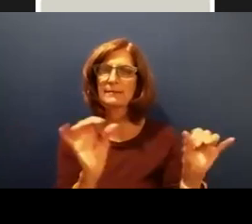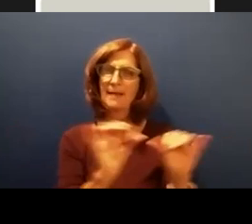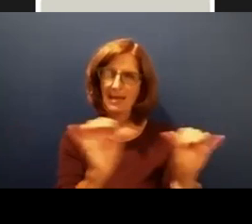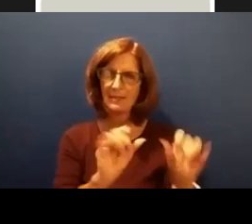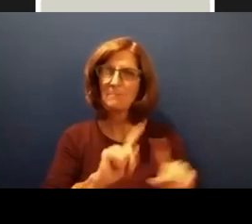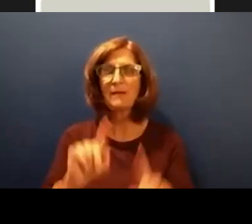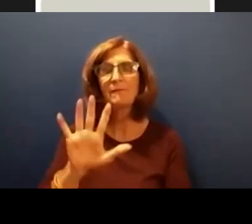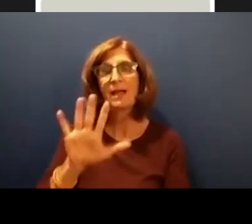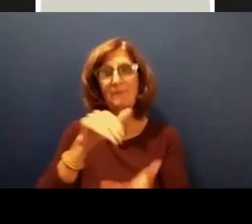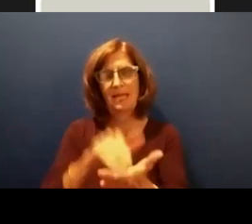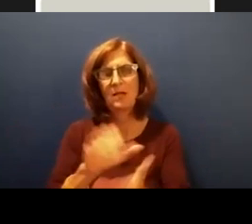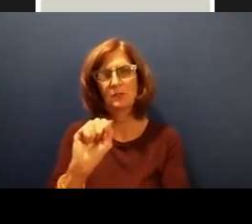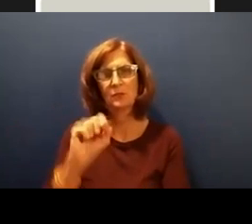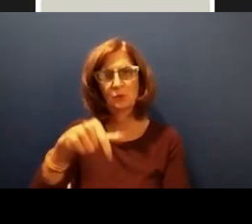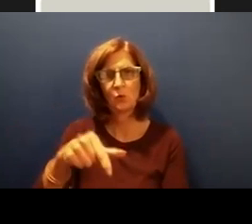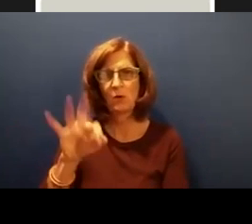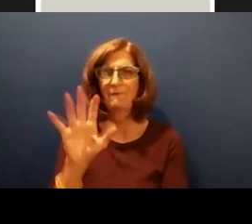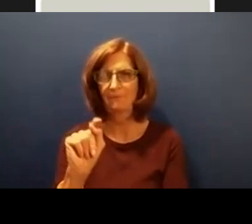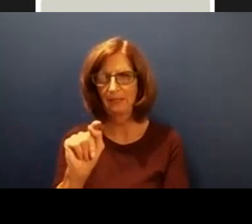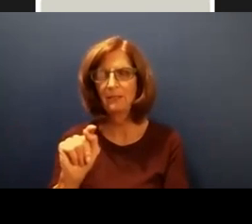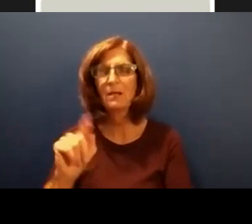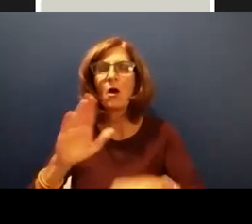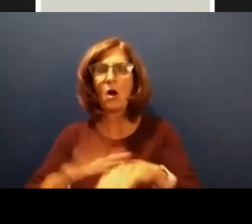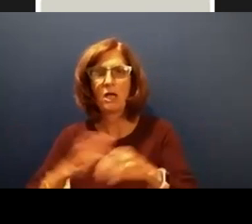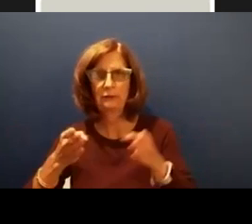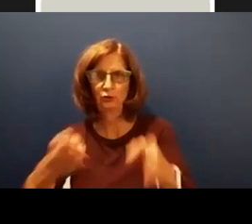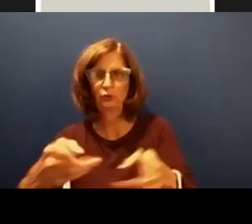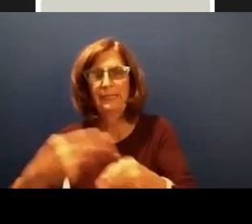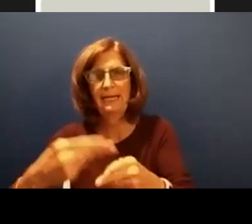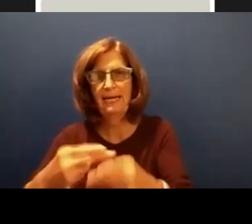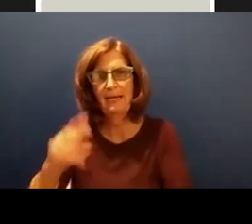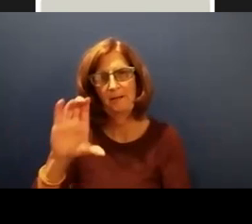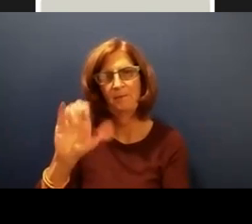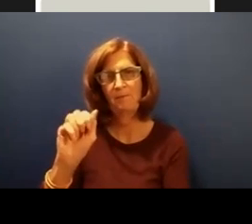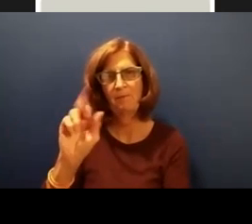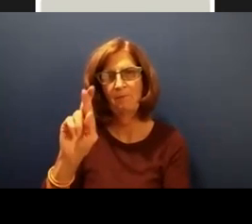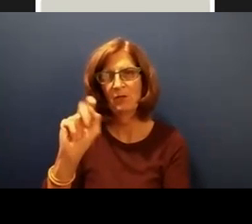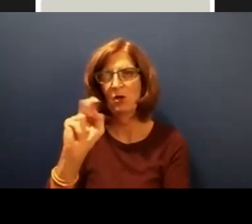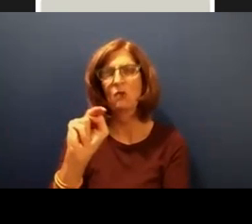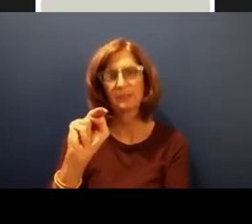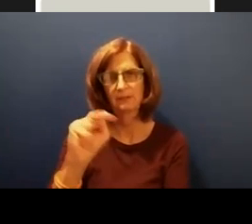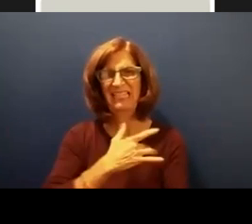5,000 square foot space on Carson Street would be above $30 a square foot.